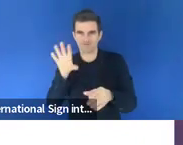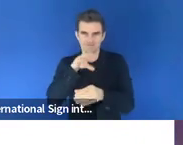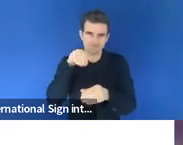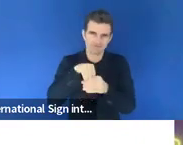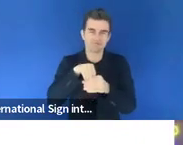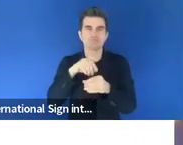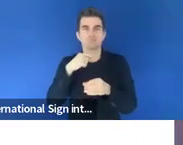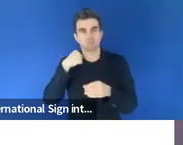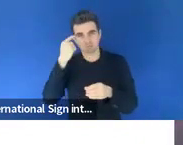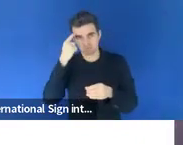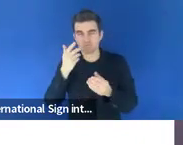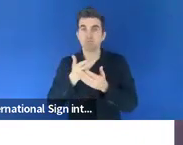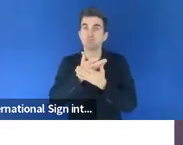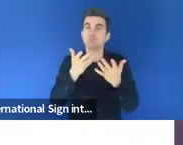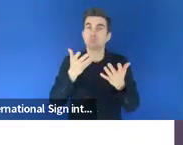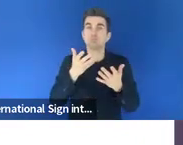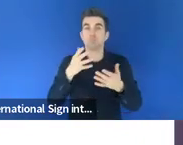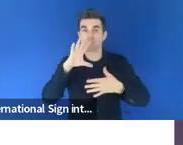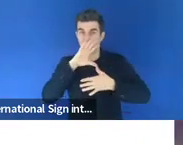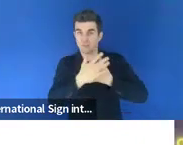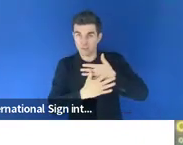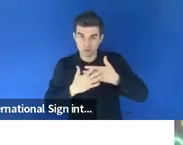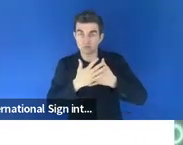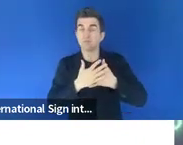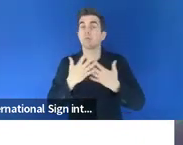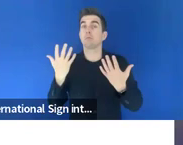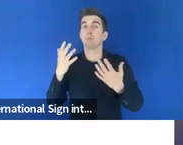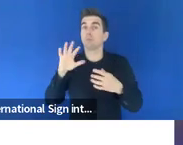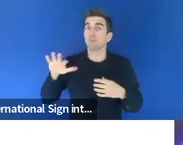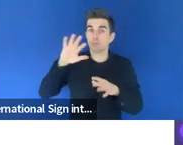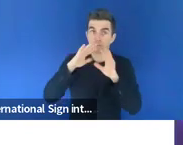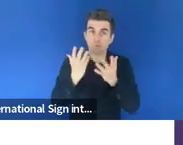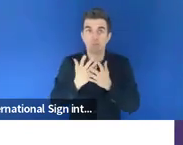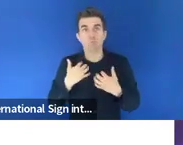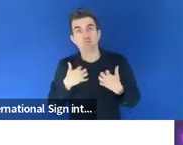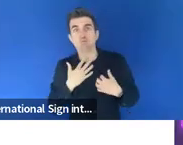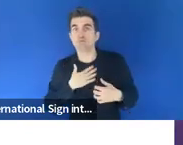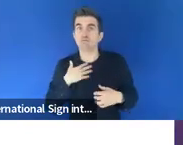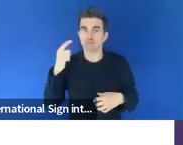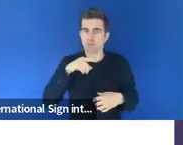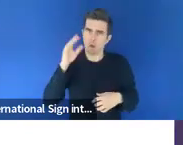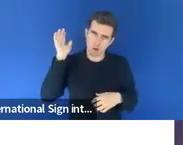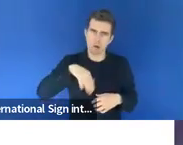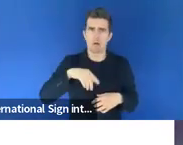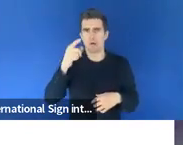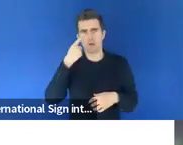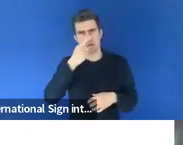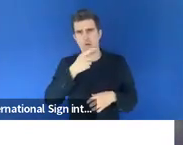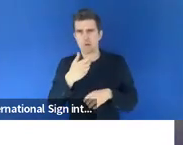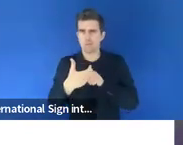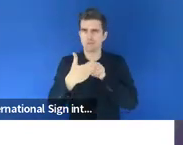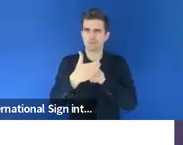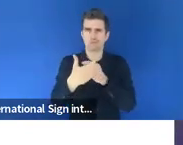interested in this kind of work, you will check it out. The QR code there is on the screen, so you can find out more at that